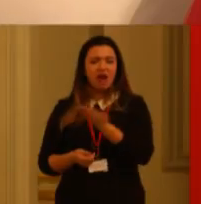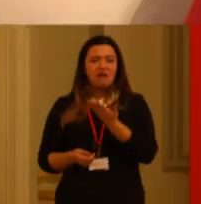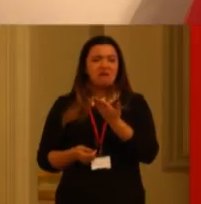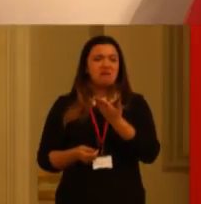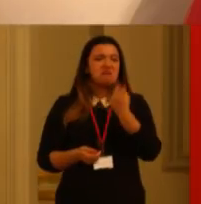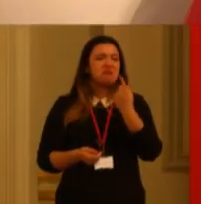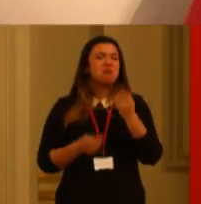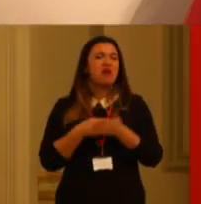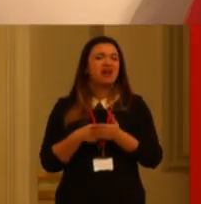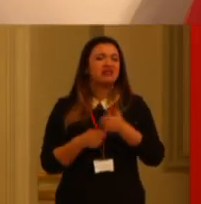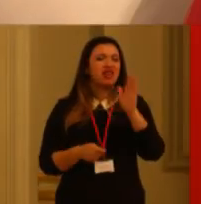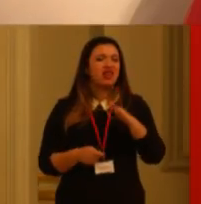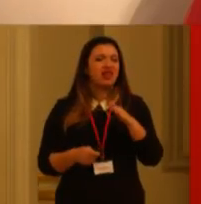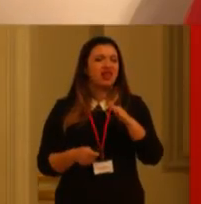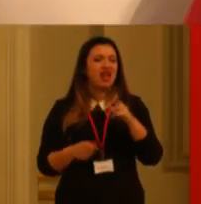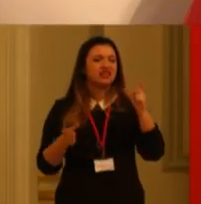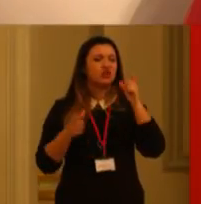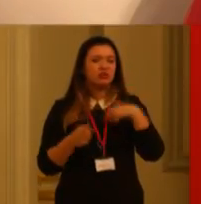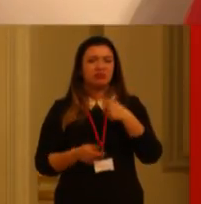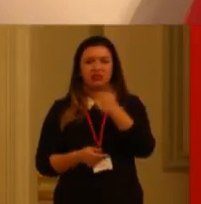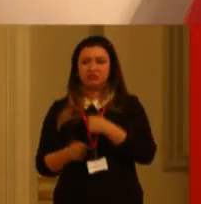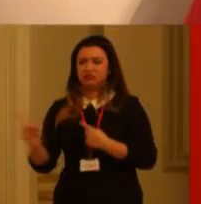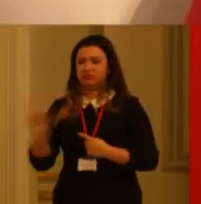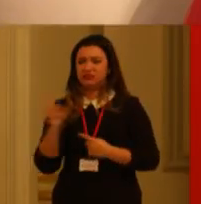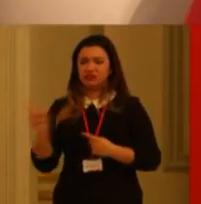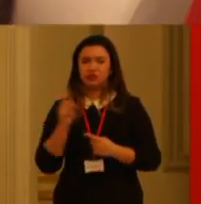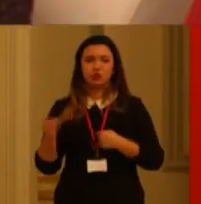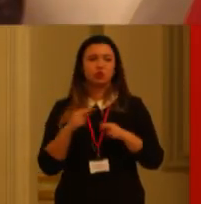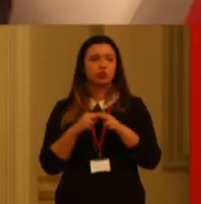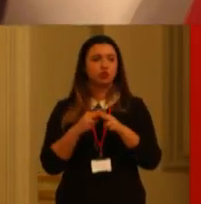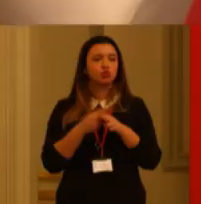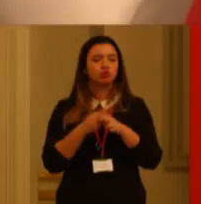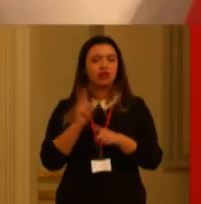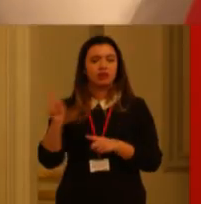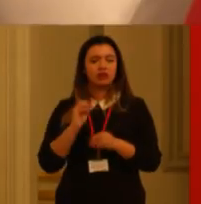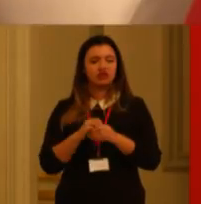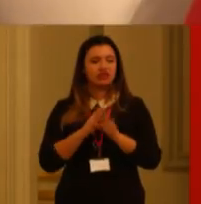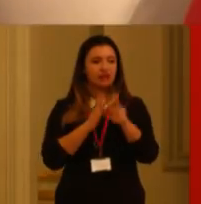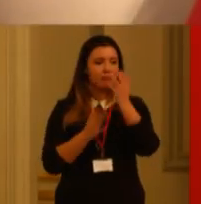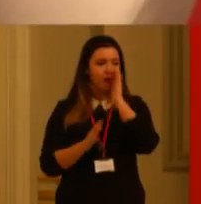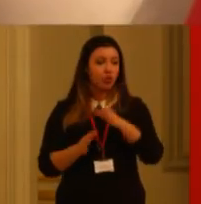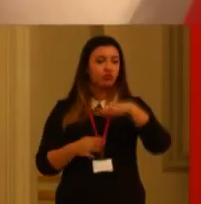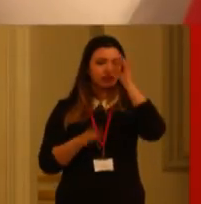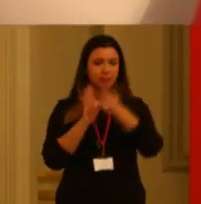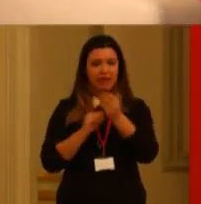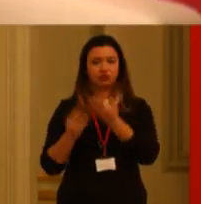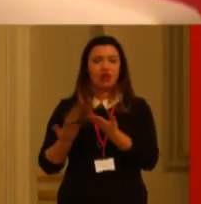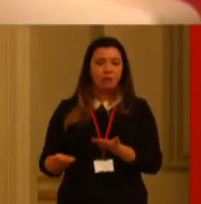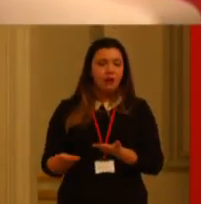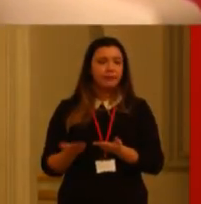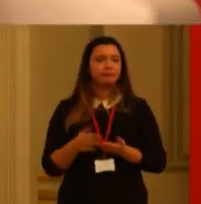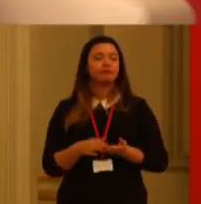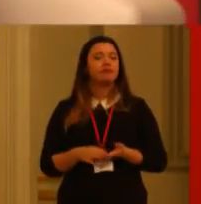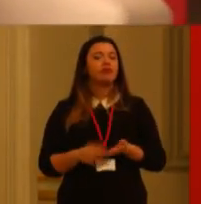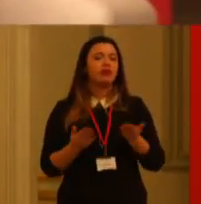these vocational professional classes that people may attend. So I thought about the young people who are mostly